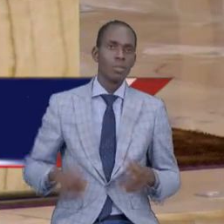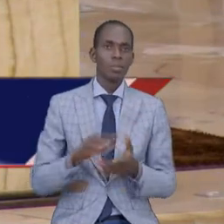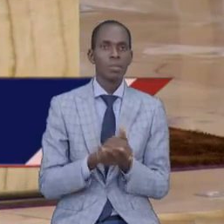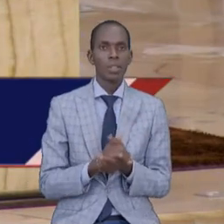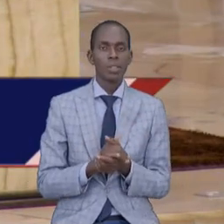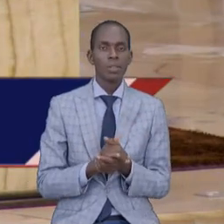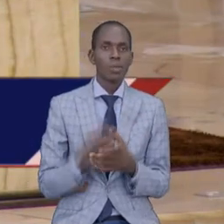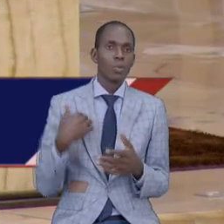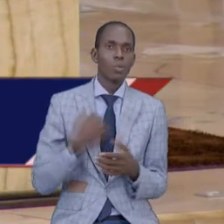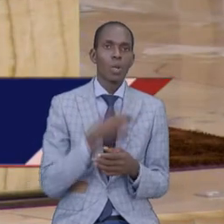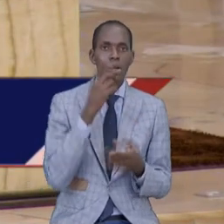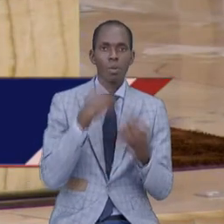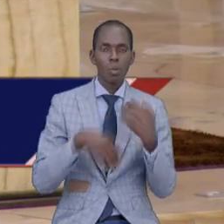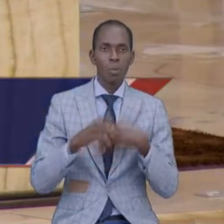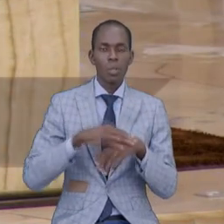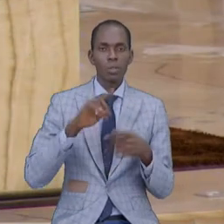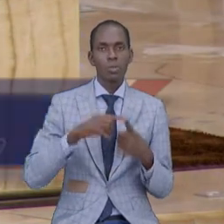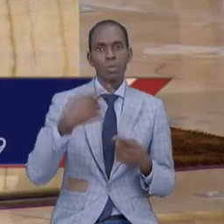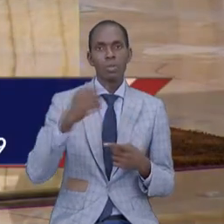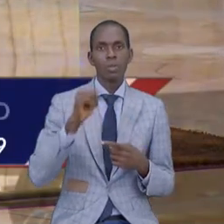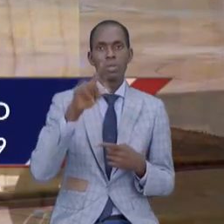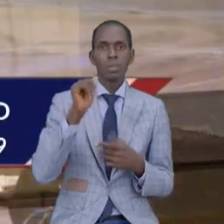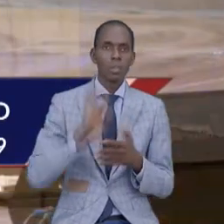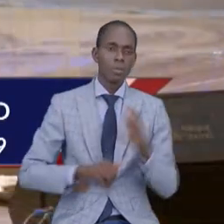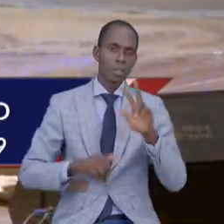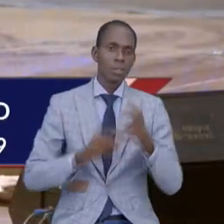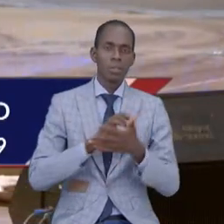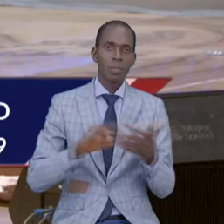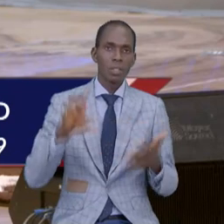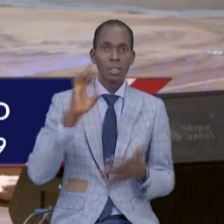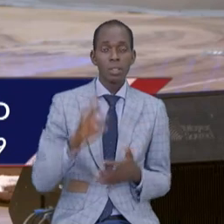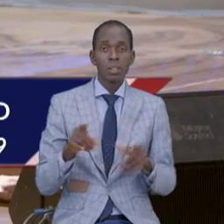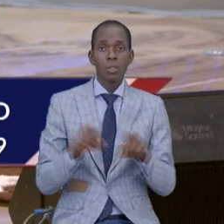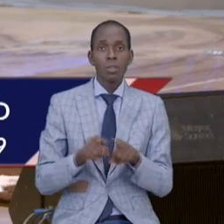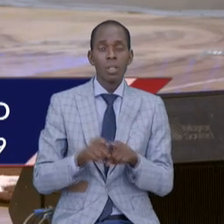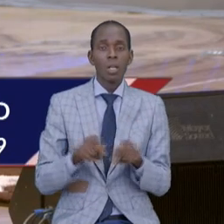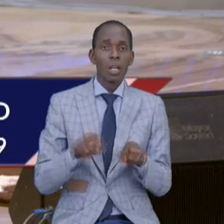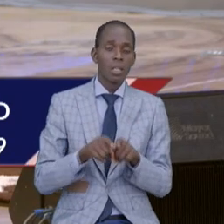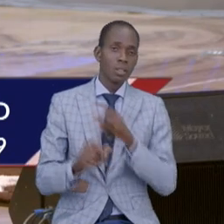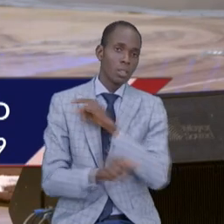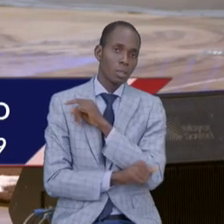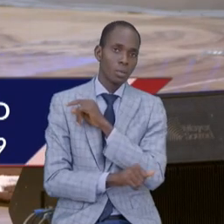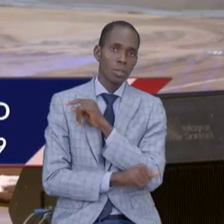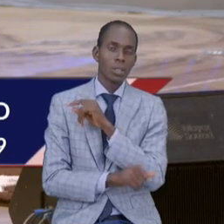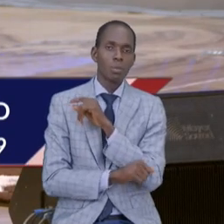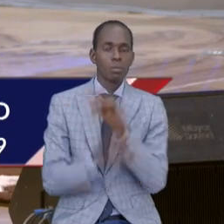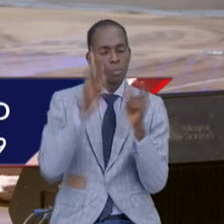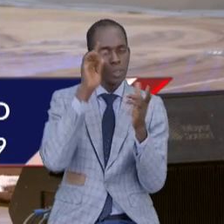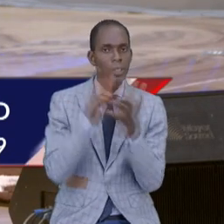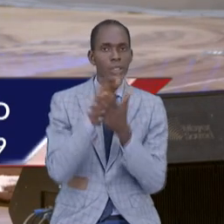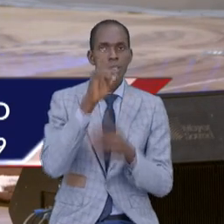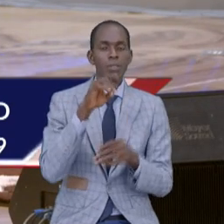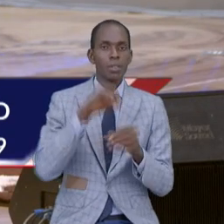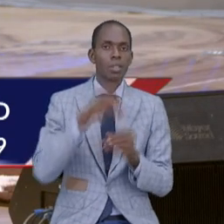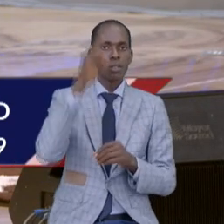We're coming back to Galatians chapter 3 from verse 6. Even as Abraham believed God, and it